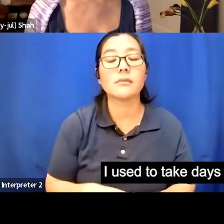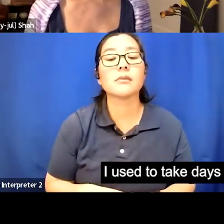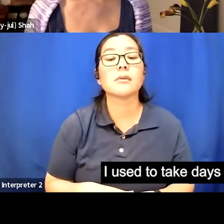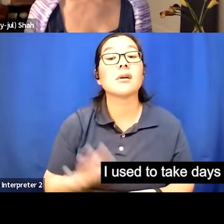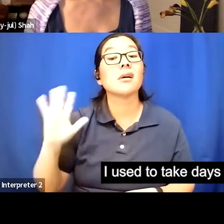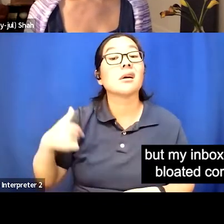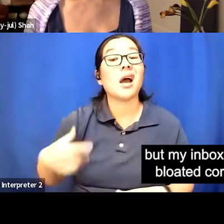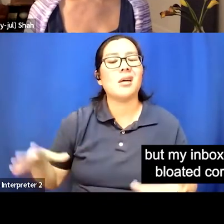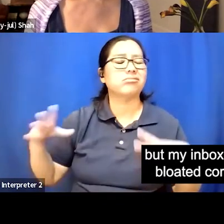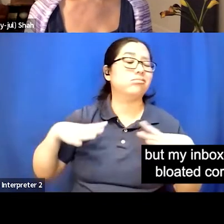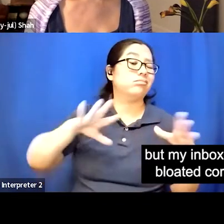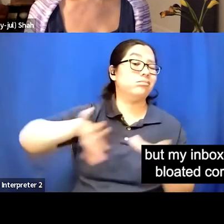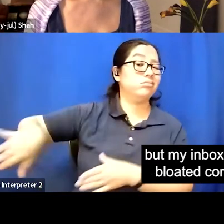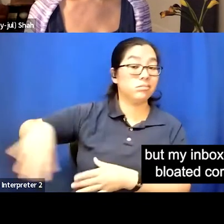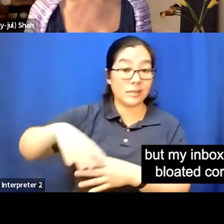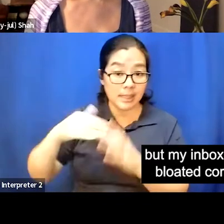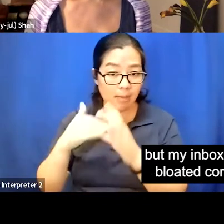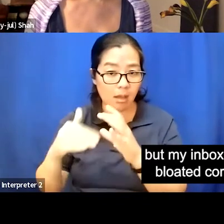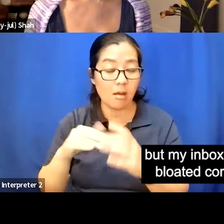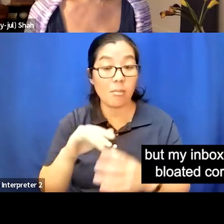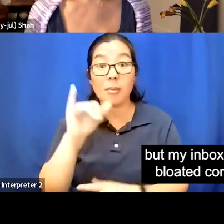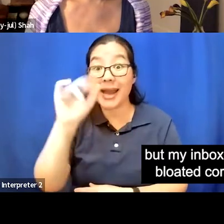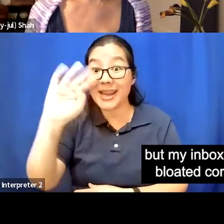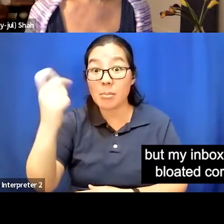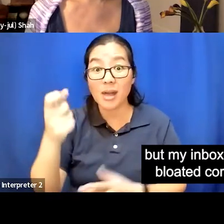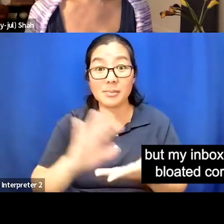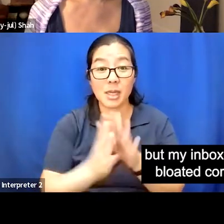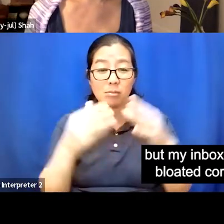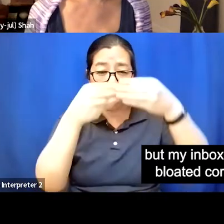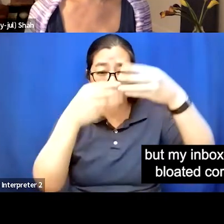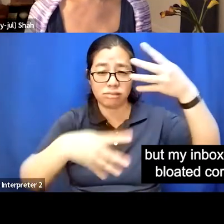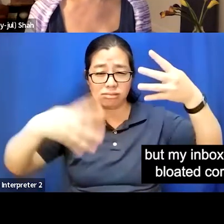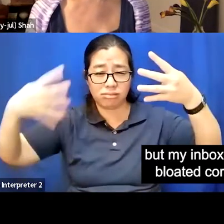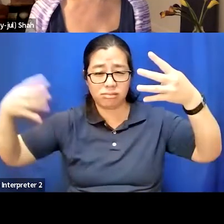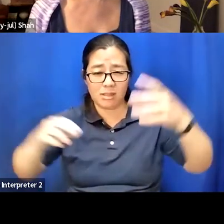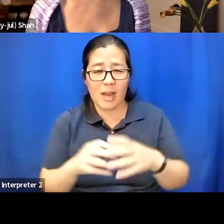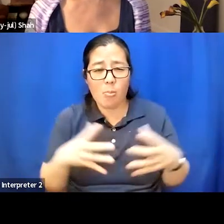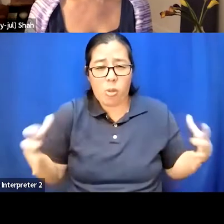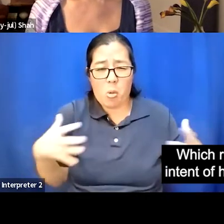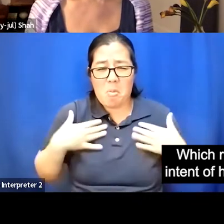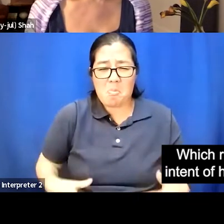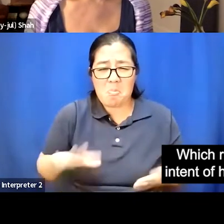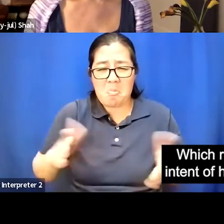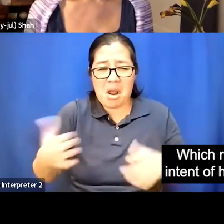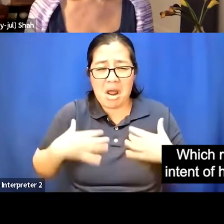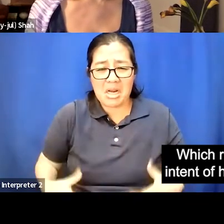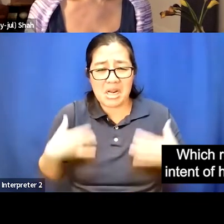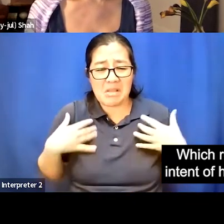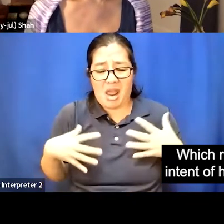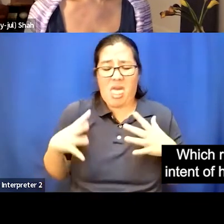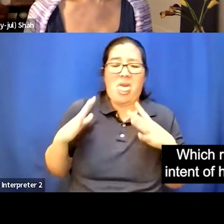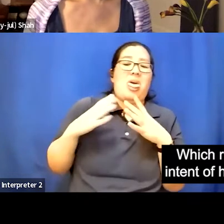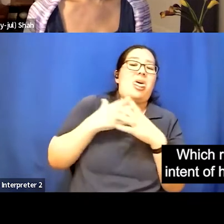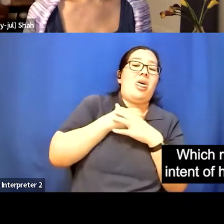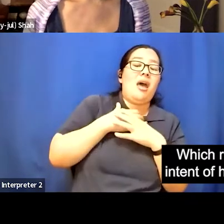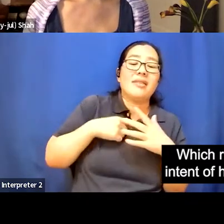from checking my email, but my inbox ends up becoming a bloated corpse that repels me, which ruins the original